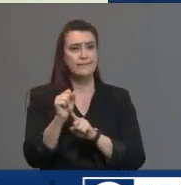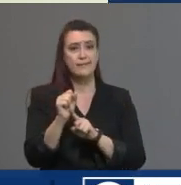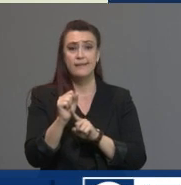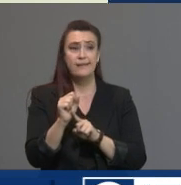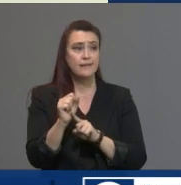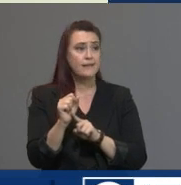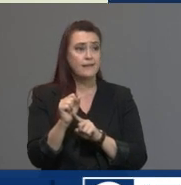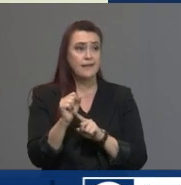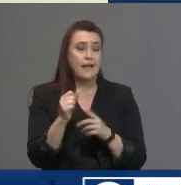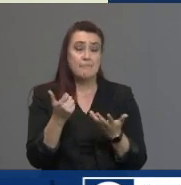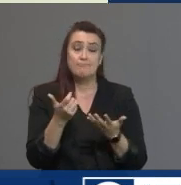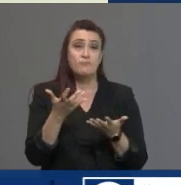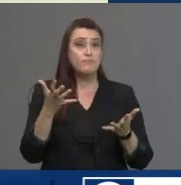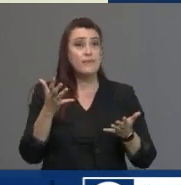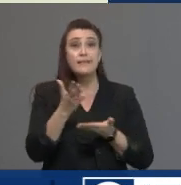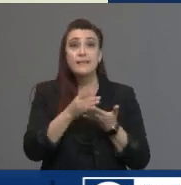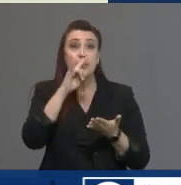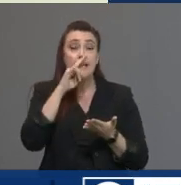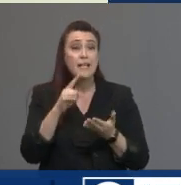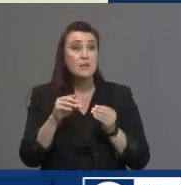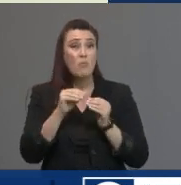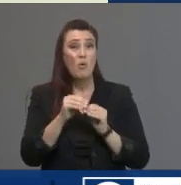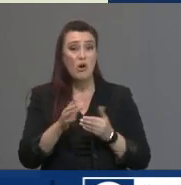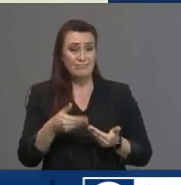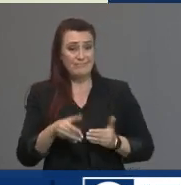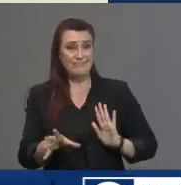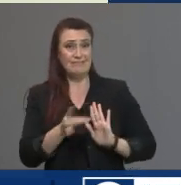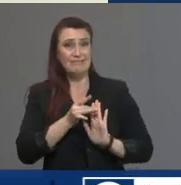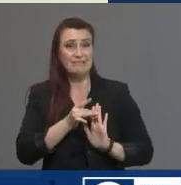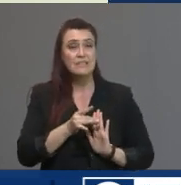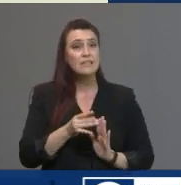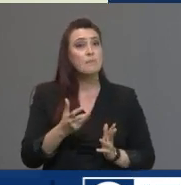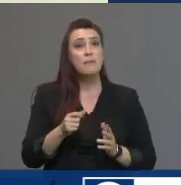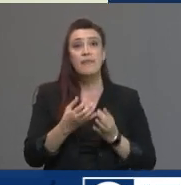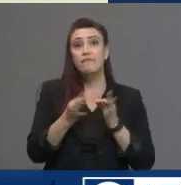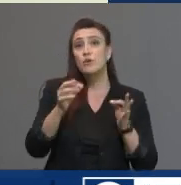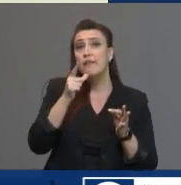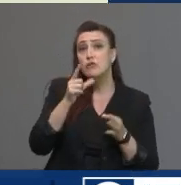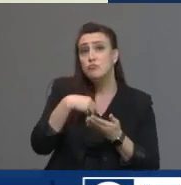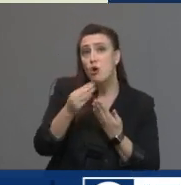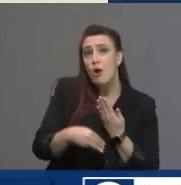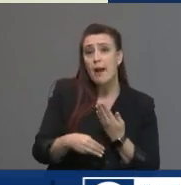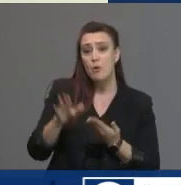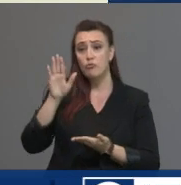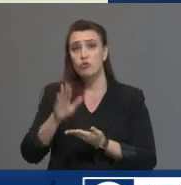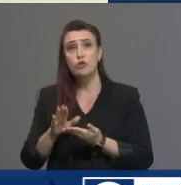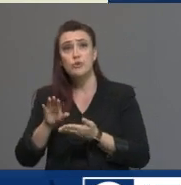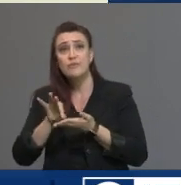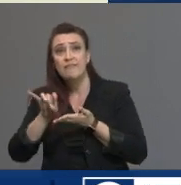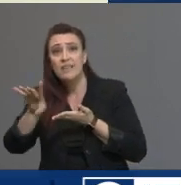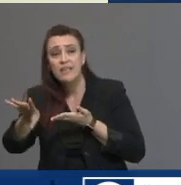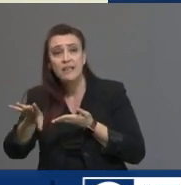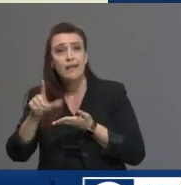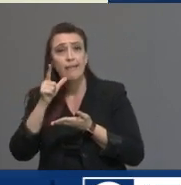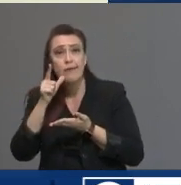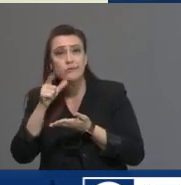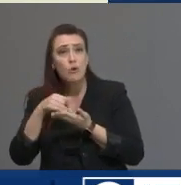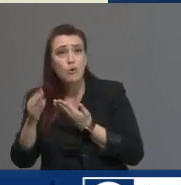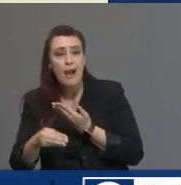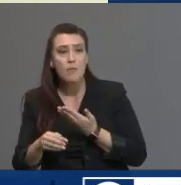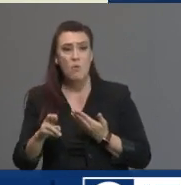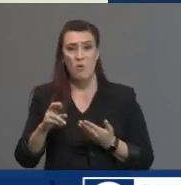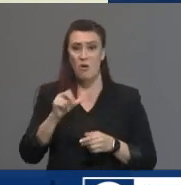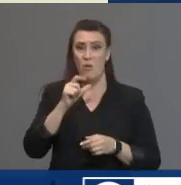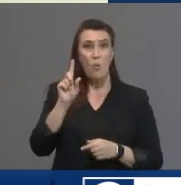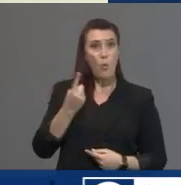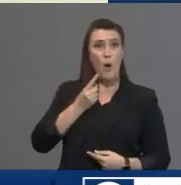that are already our most vulnerable, the kids that are in the free and reduced lunch situation or don't have a parent who can stay at